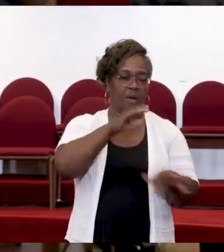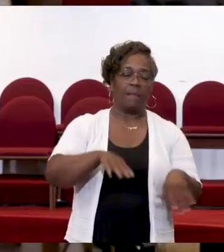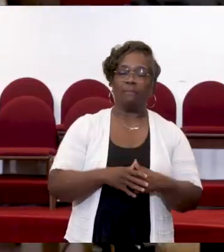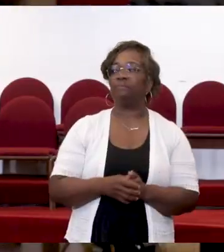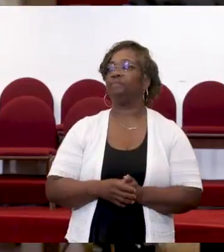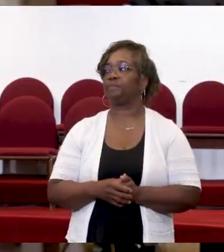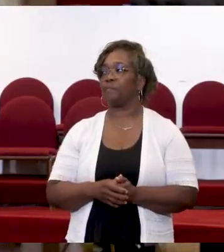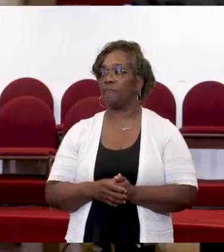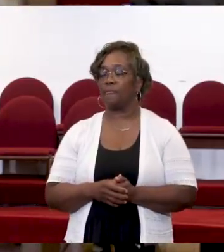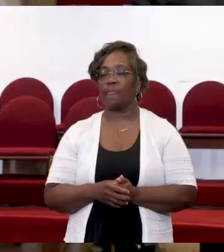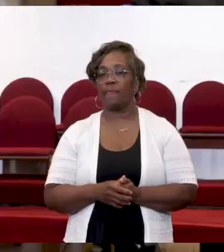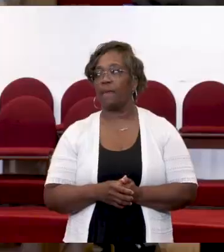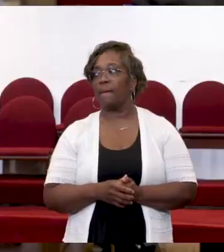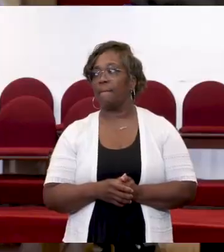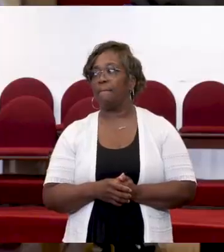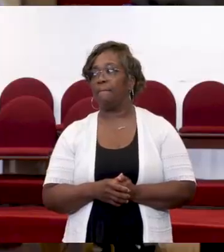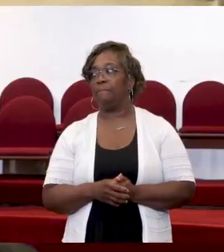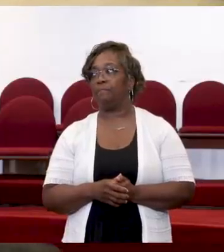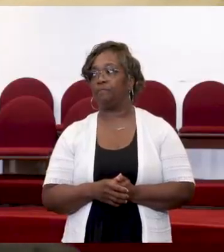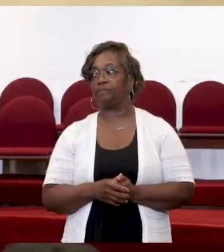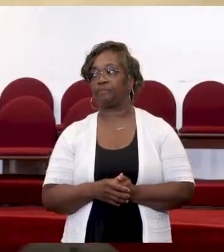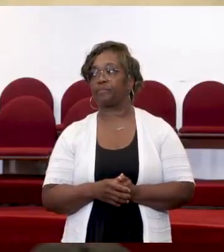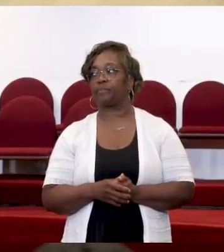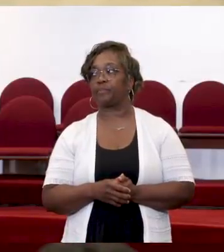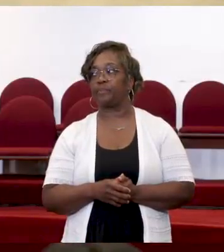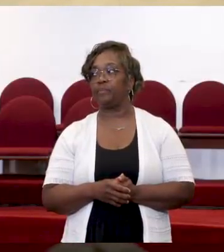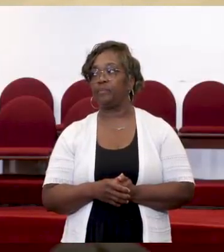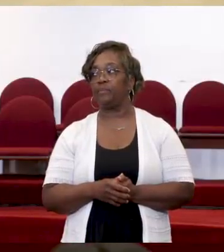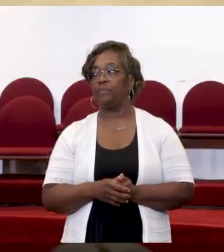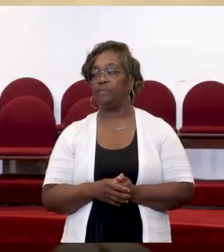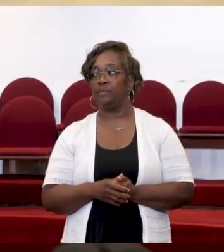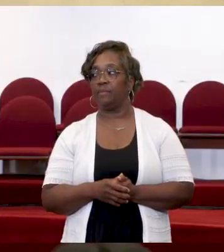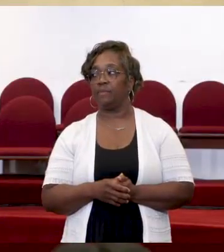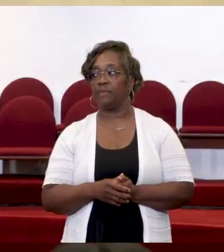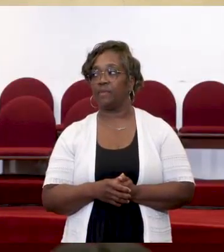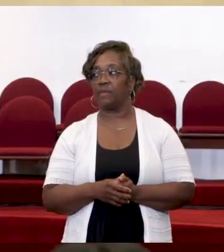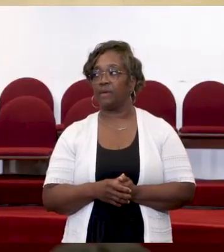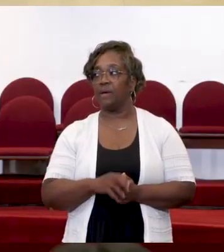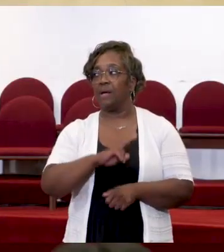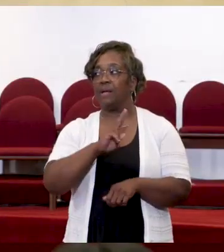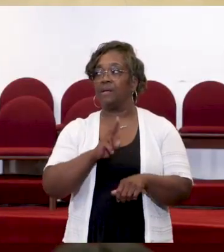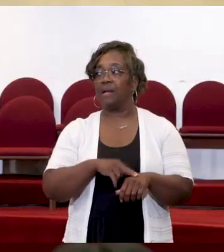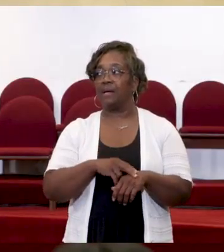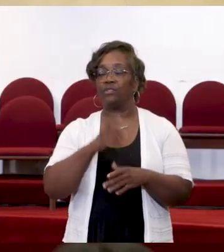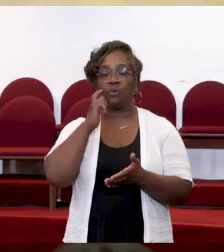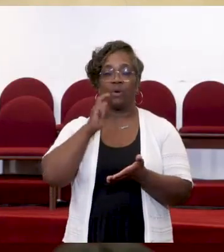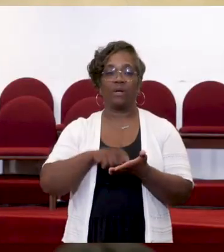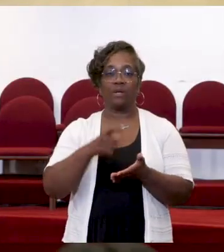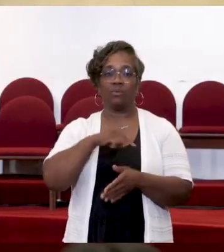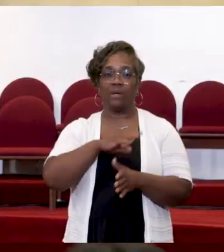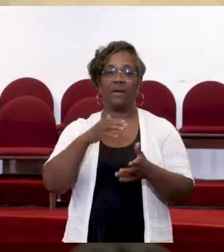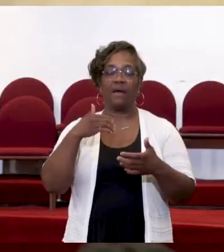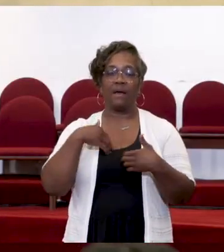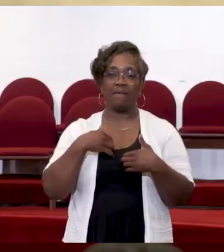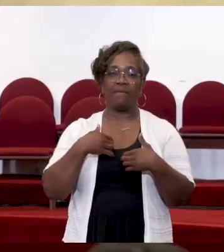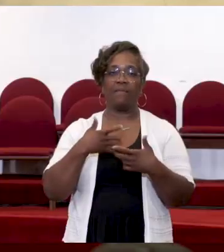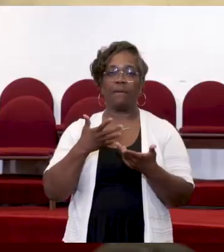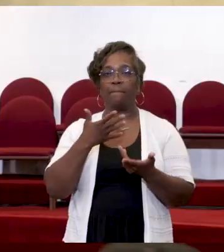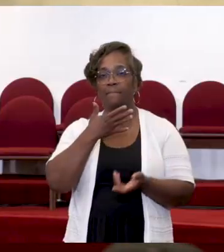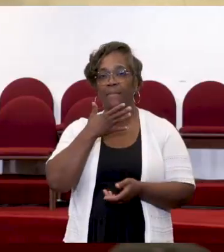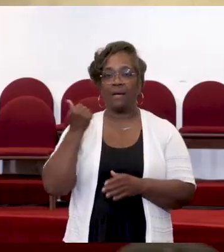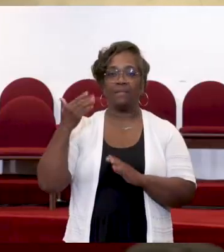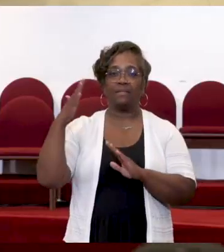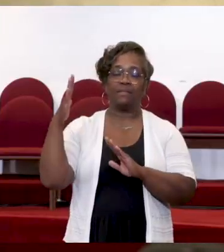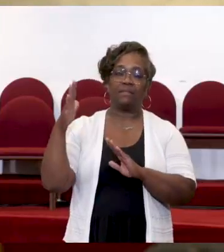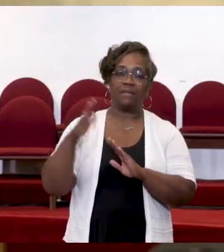have just expanded what is now nationally recognized as the finest community violence intervention program